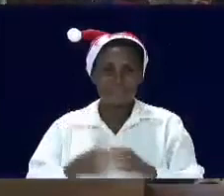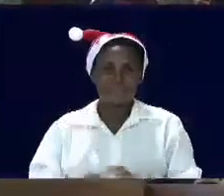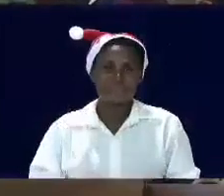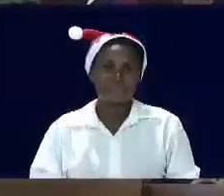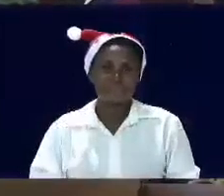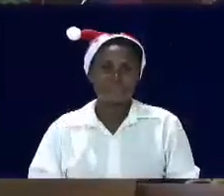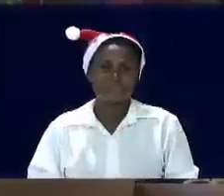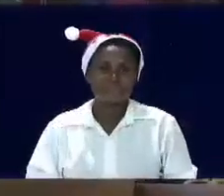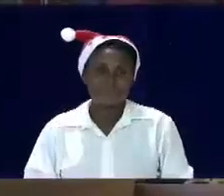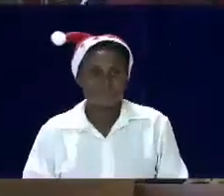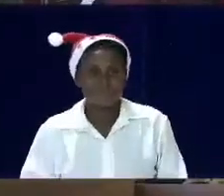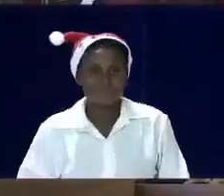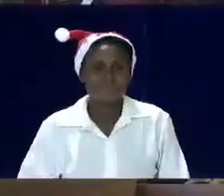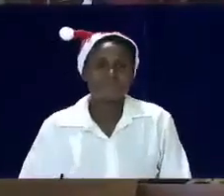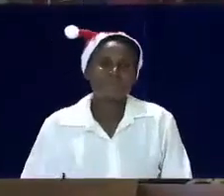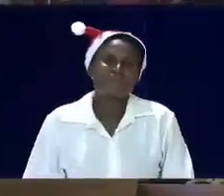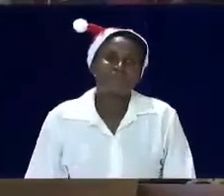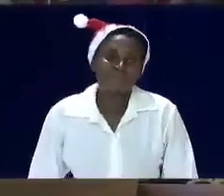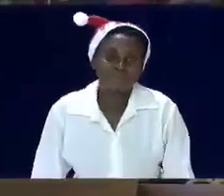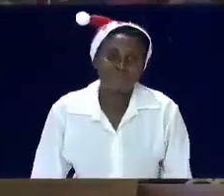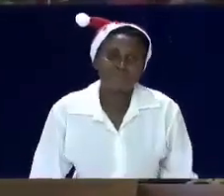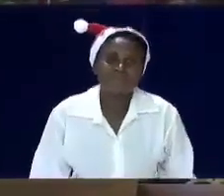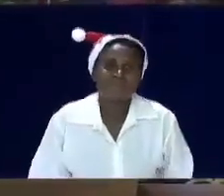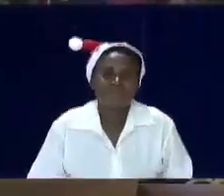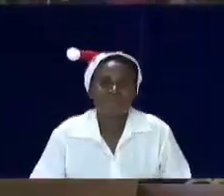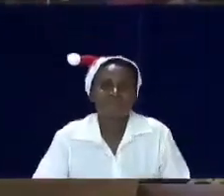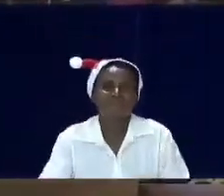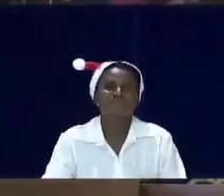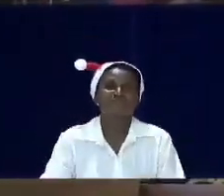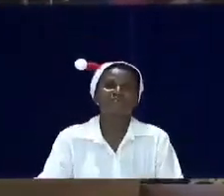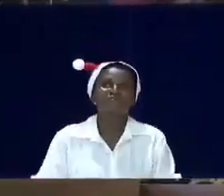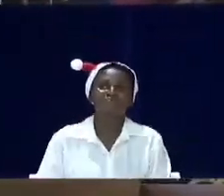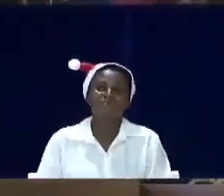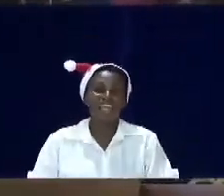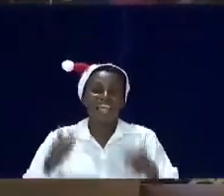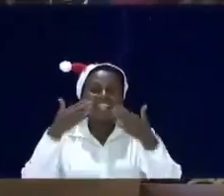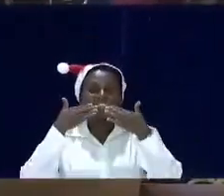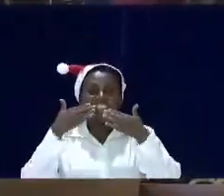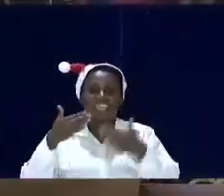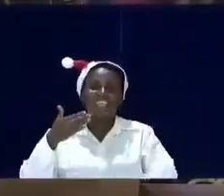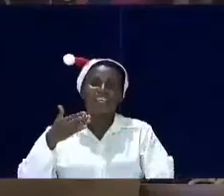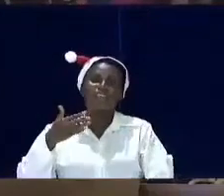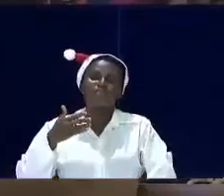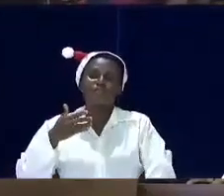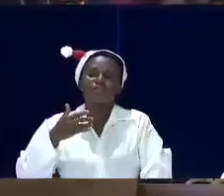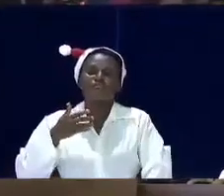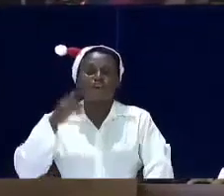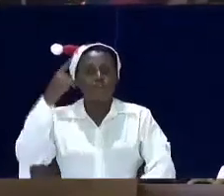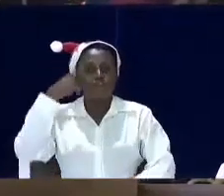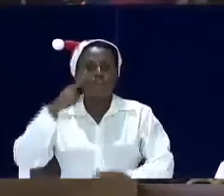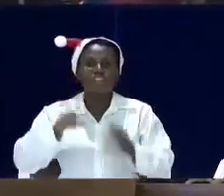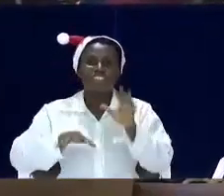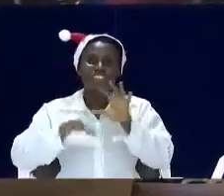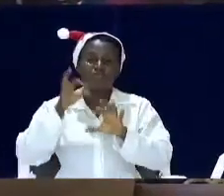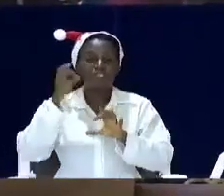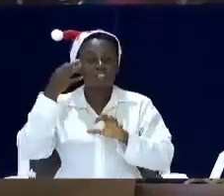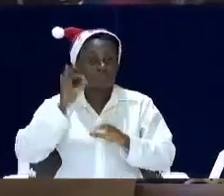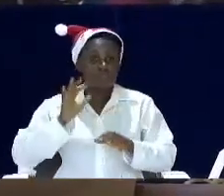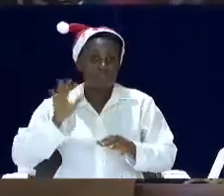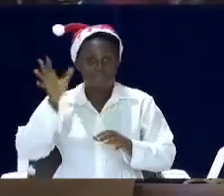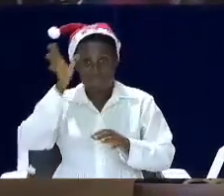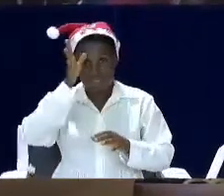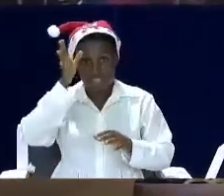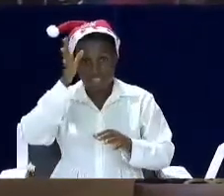I want to thank God for the gift of a spiritual father in the person of Pastor E.A.